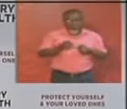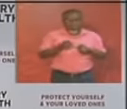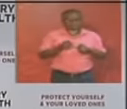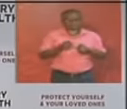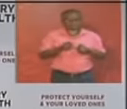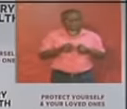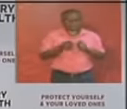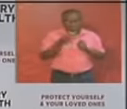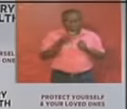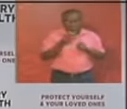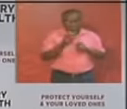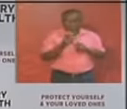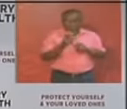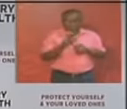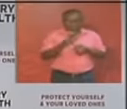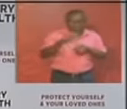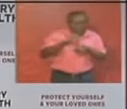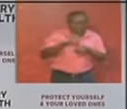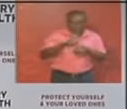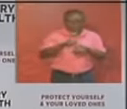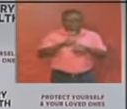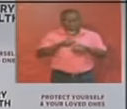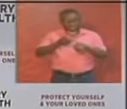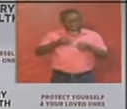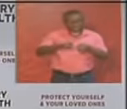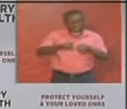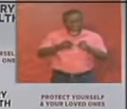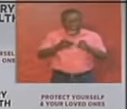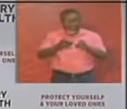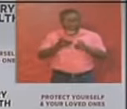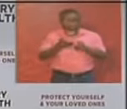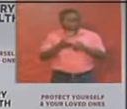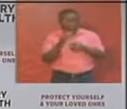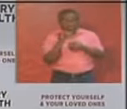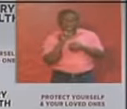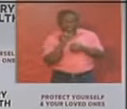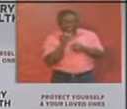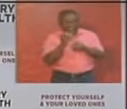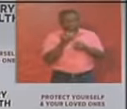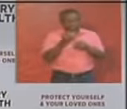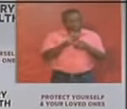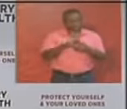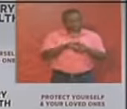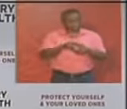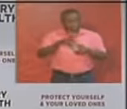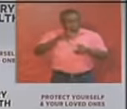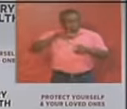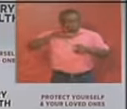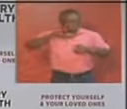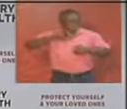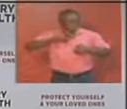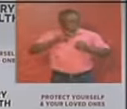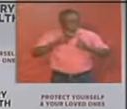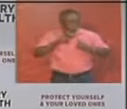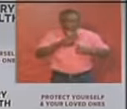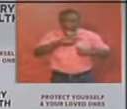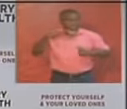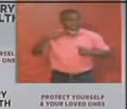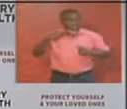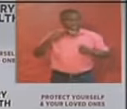side effects. Very common side effects would include tenderness, as I said, at the injection site, pain at the injection